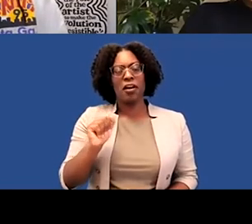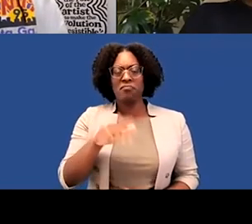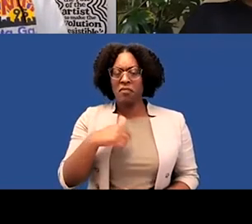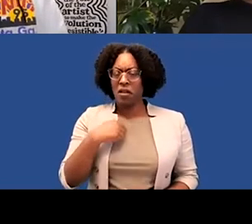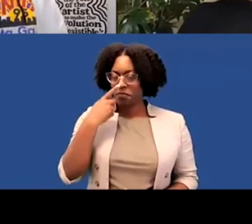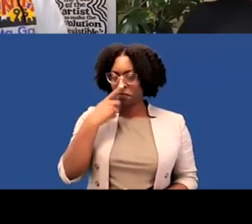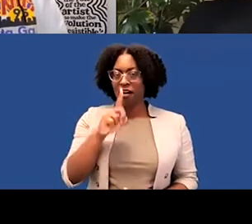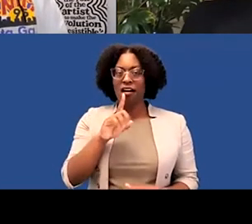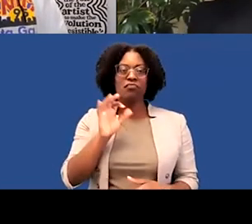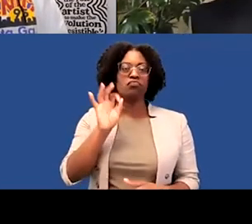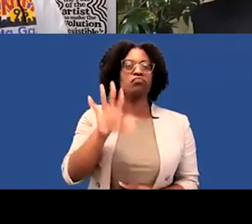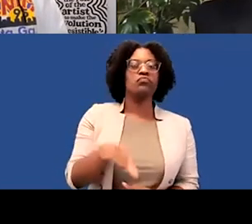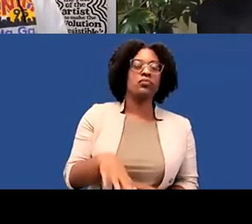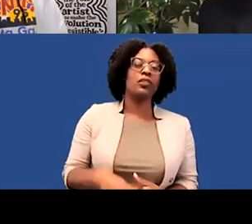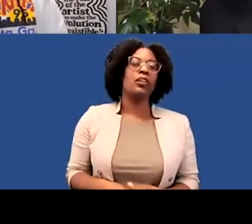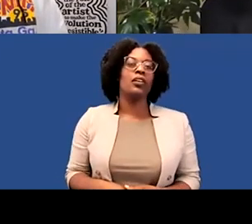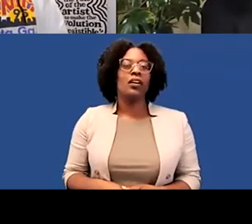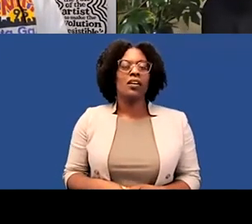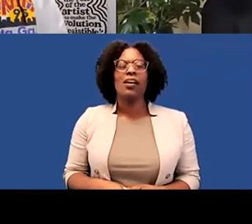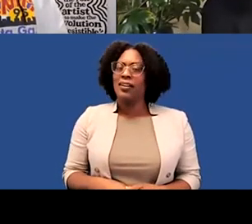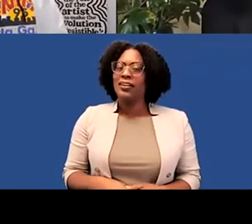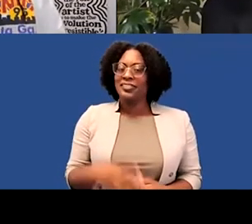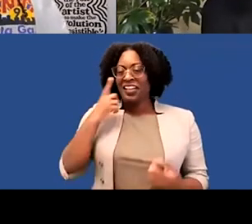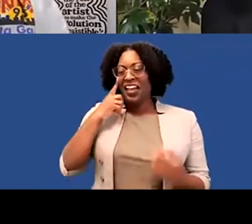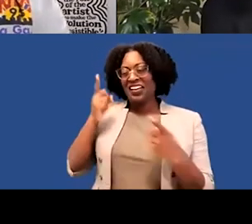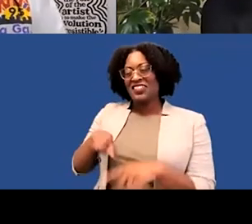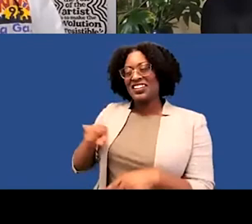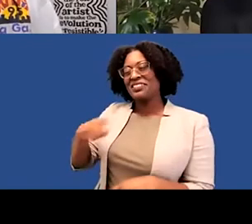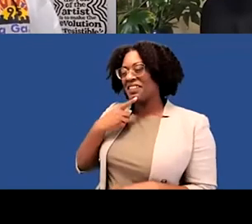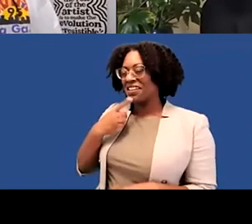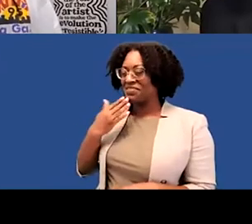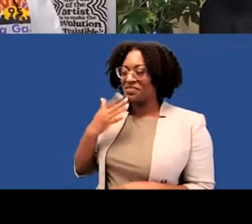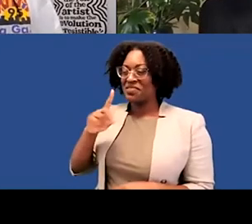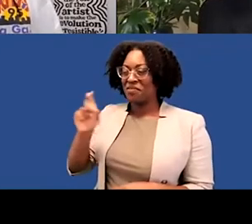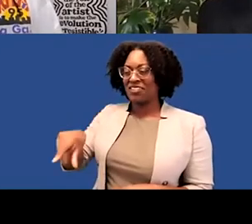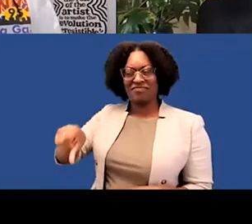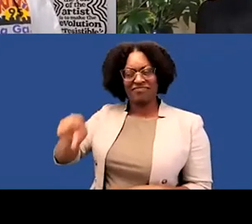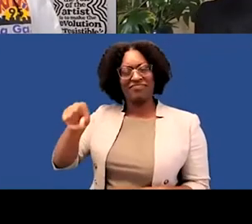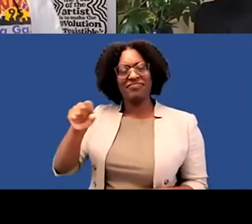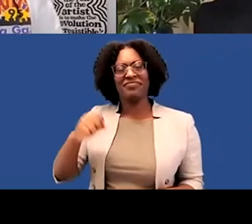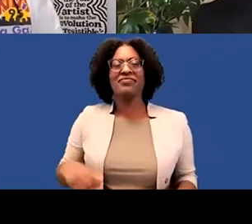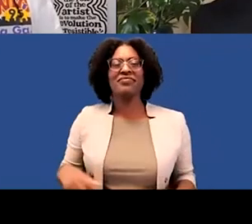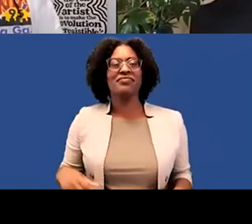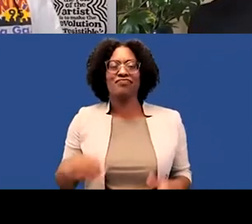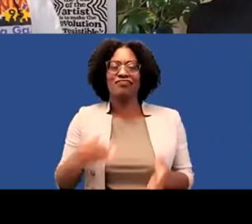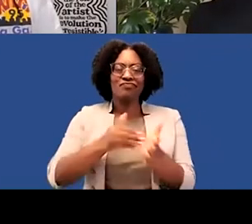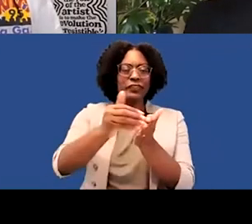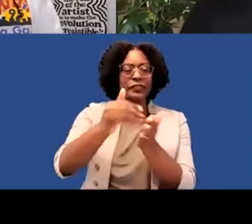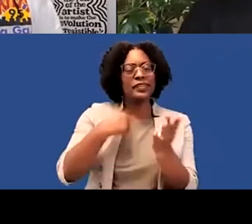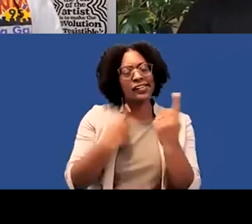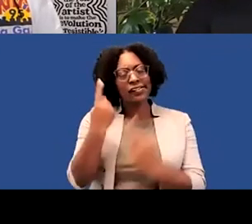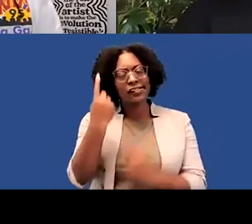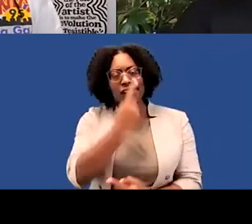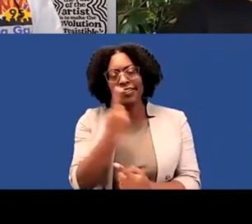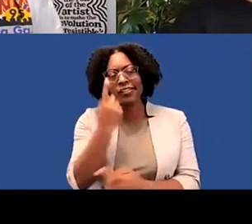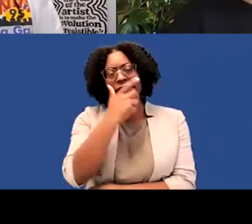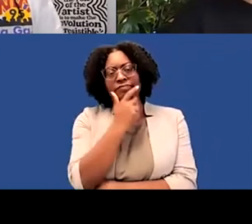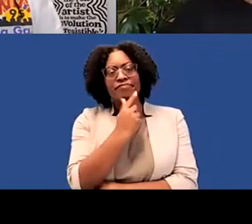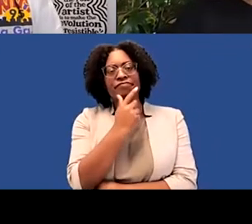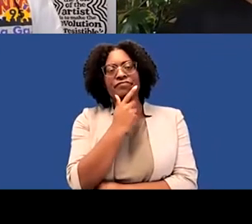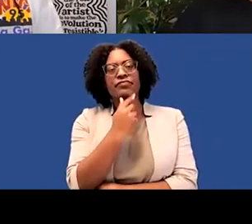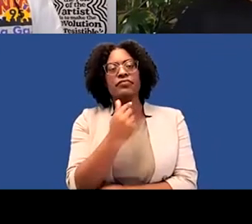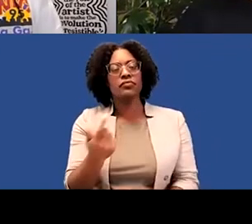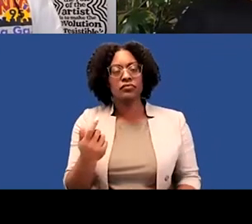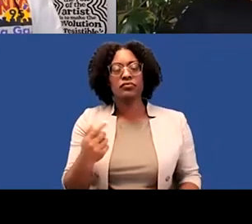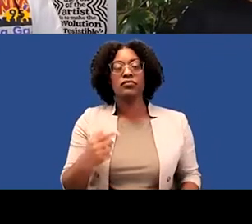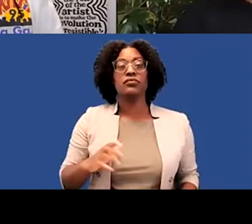I love this question too, because it's one that I am thinking about often. And I used to be a middle and high